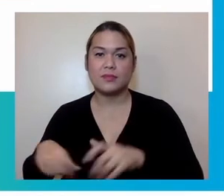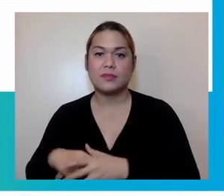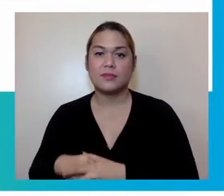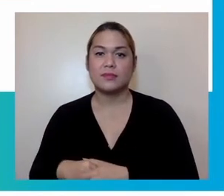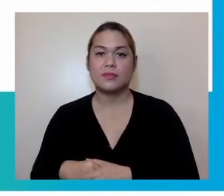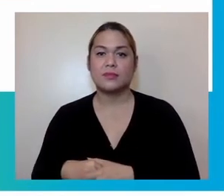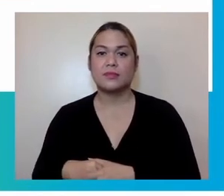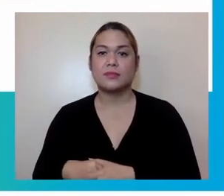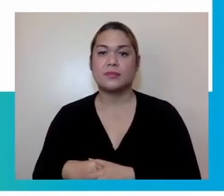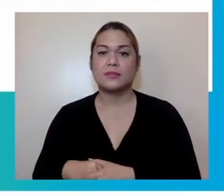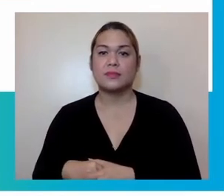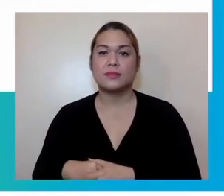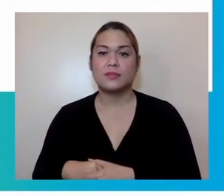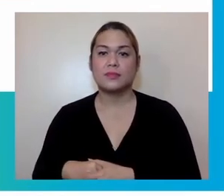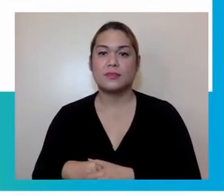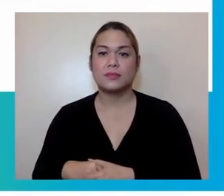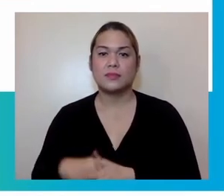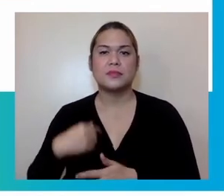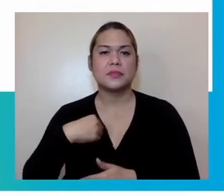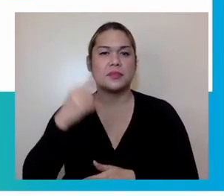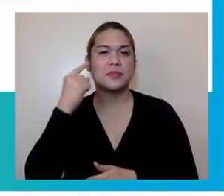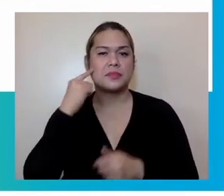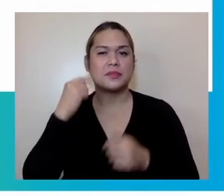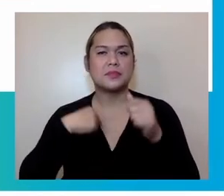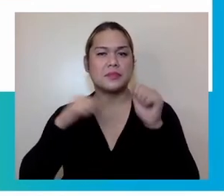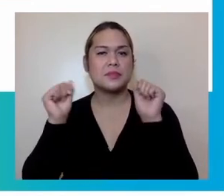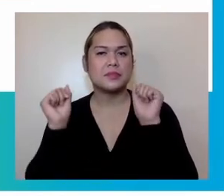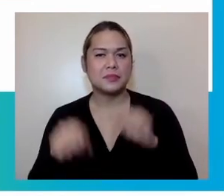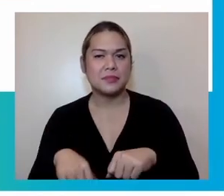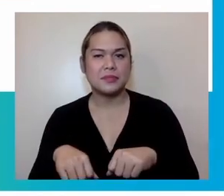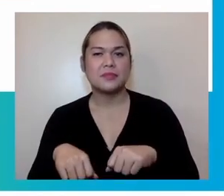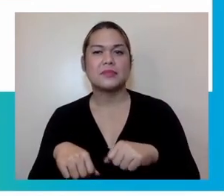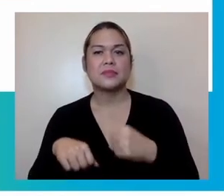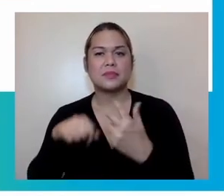ADB has, the more ambitious we can be.